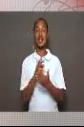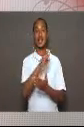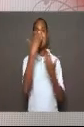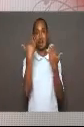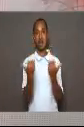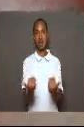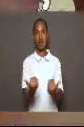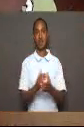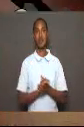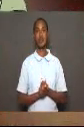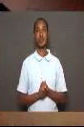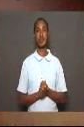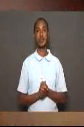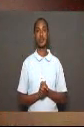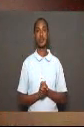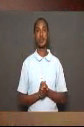now.